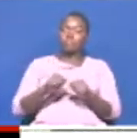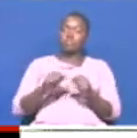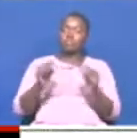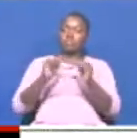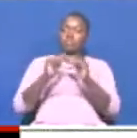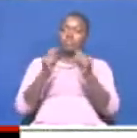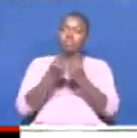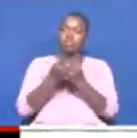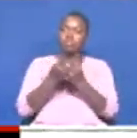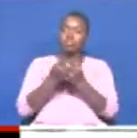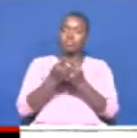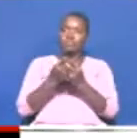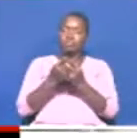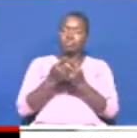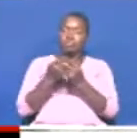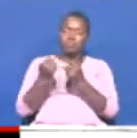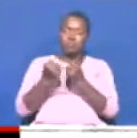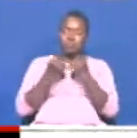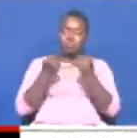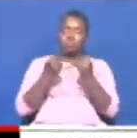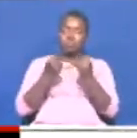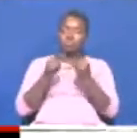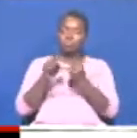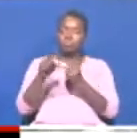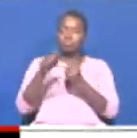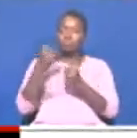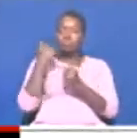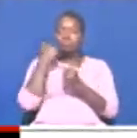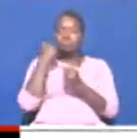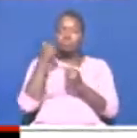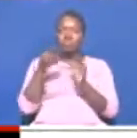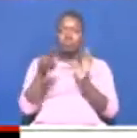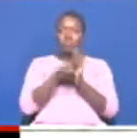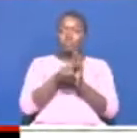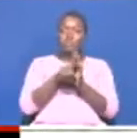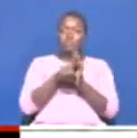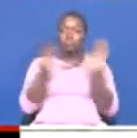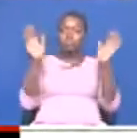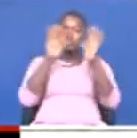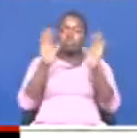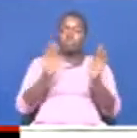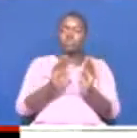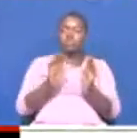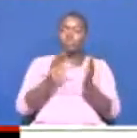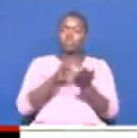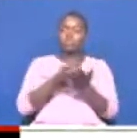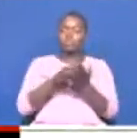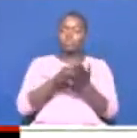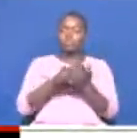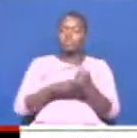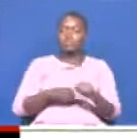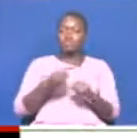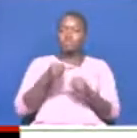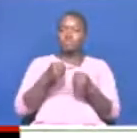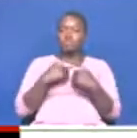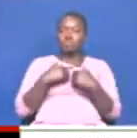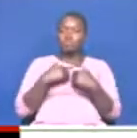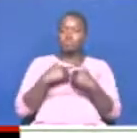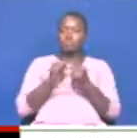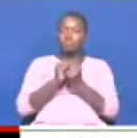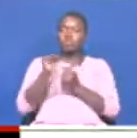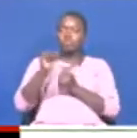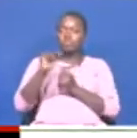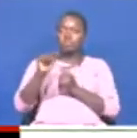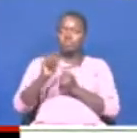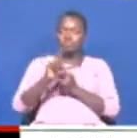highly tolerant to pests, diseases and adverse climatic conditions, with the capacity to produce at least 15 litres of